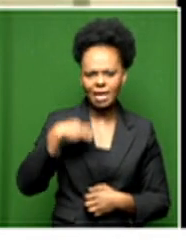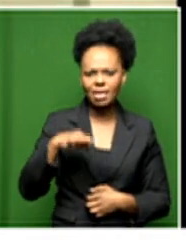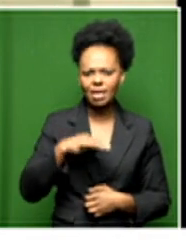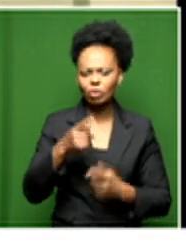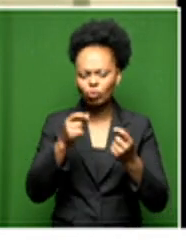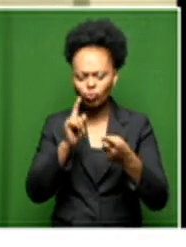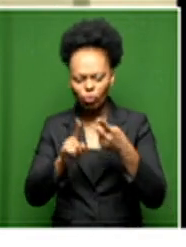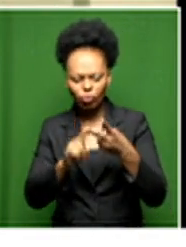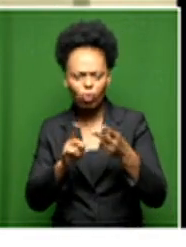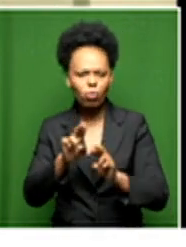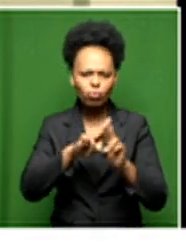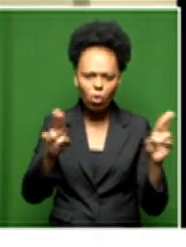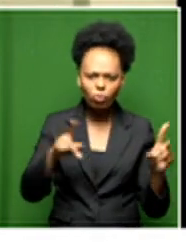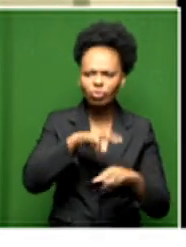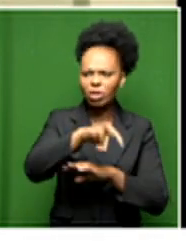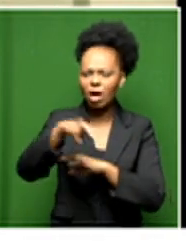allowed to travel. And